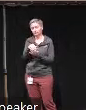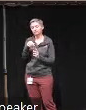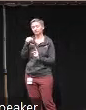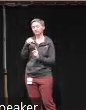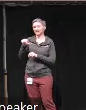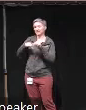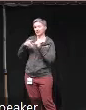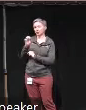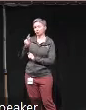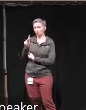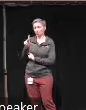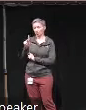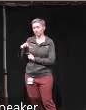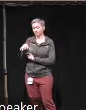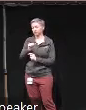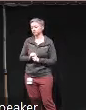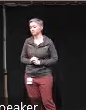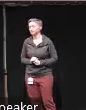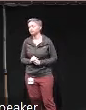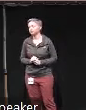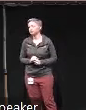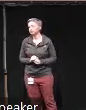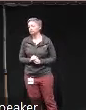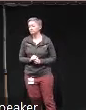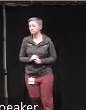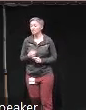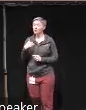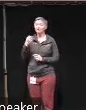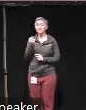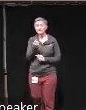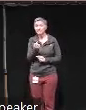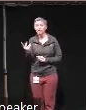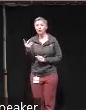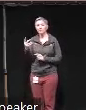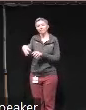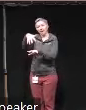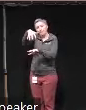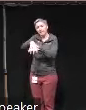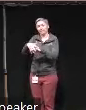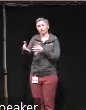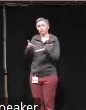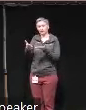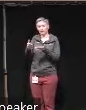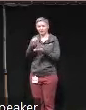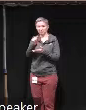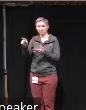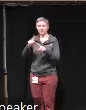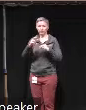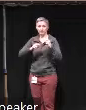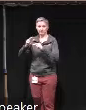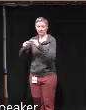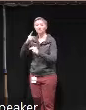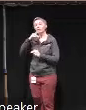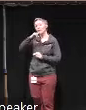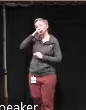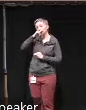in Science Park ways. And we have several embedded services in pediatric behavioral